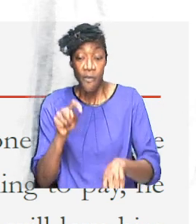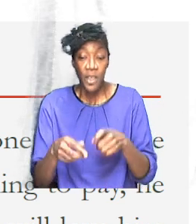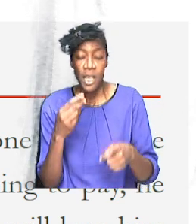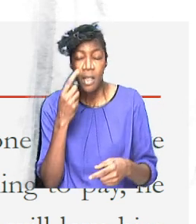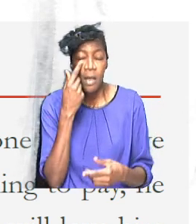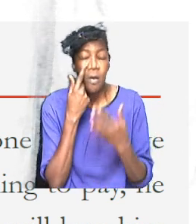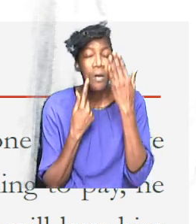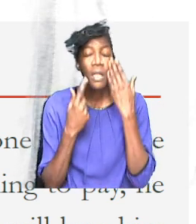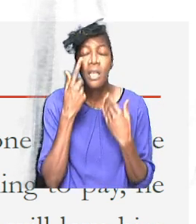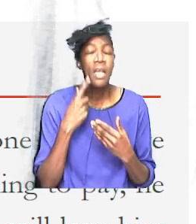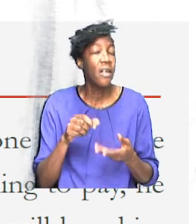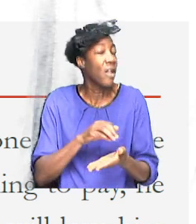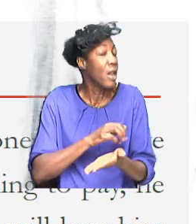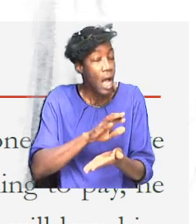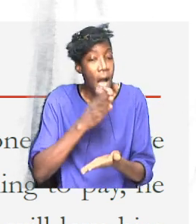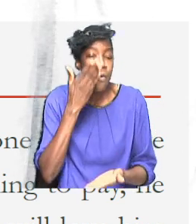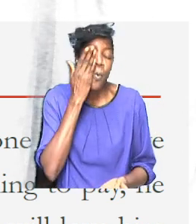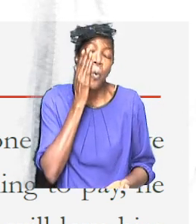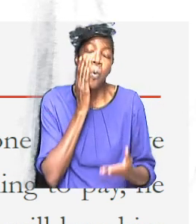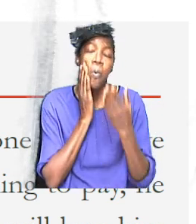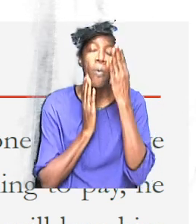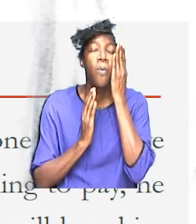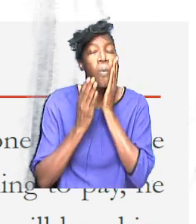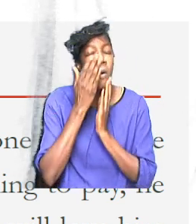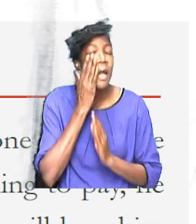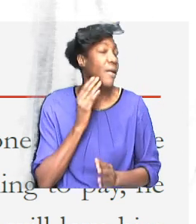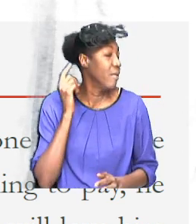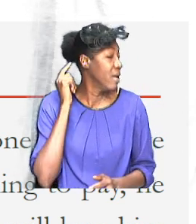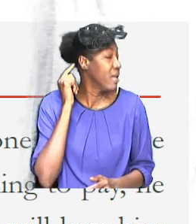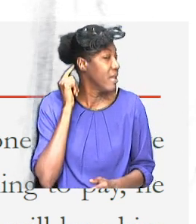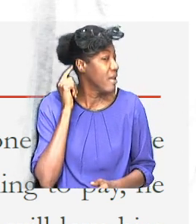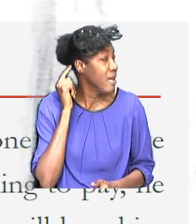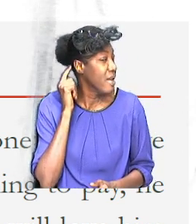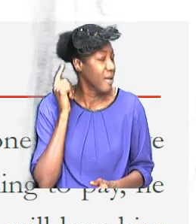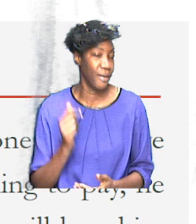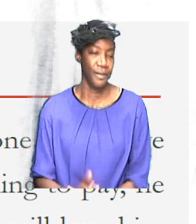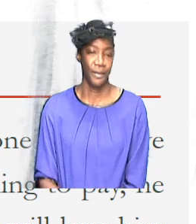with the hairs of her head. Praise God.